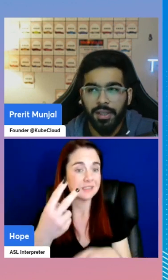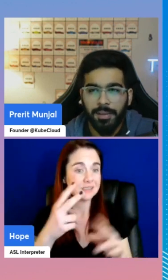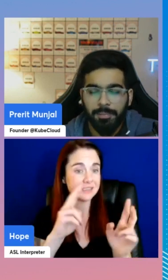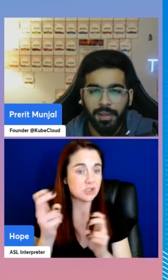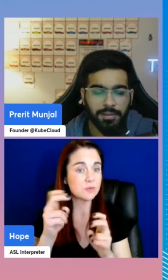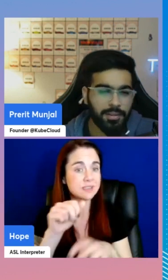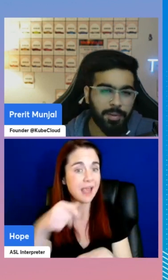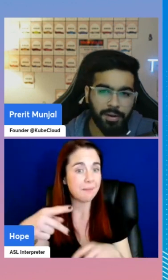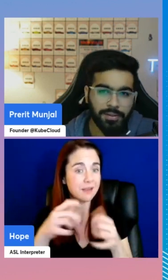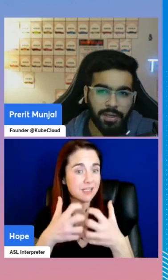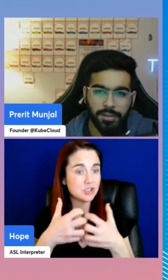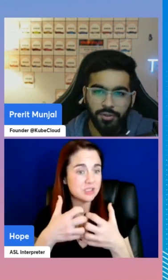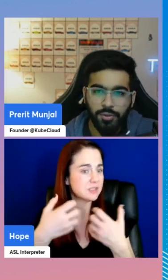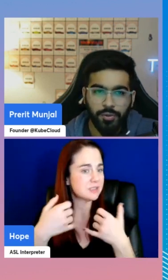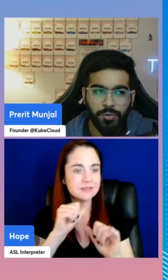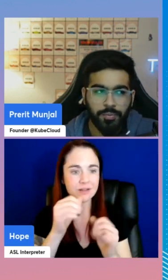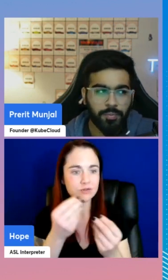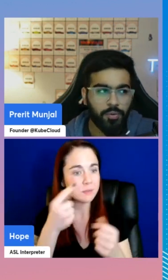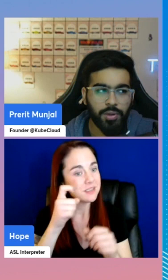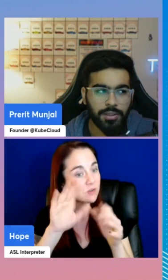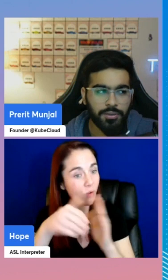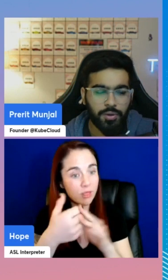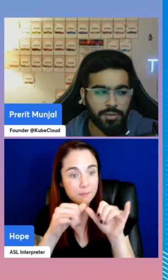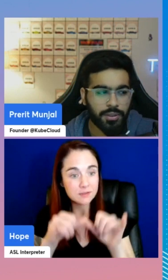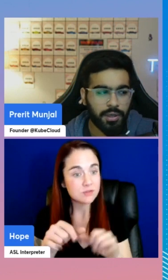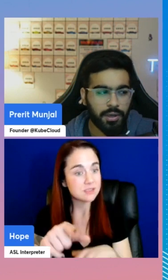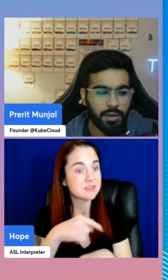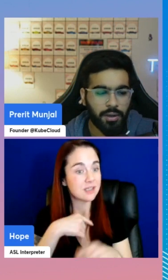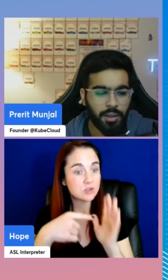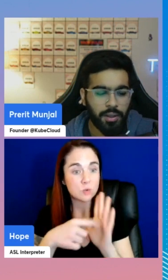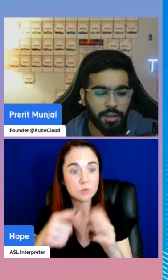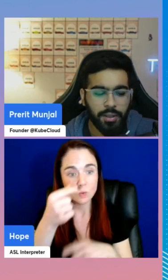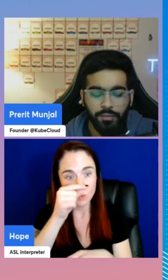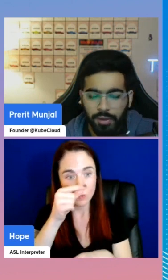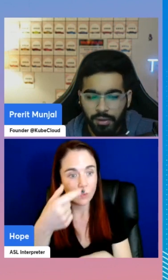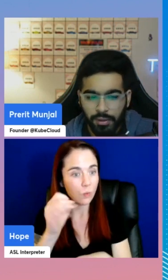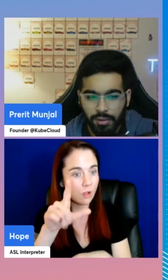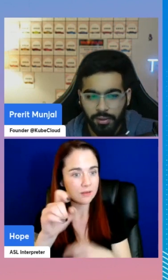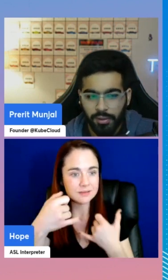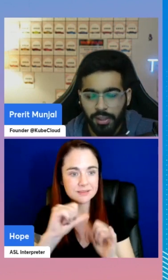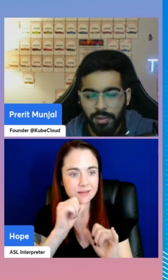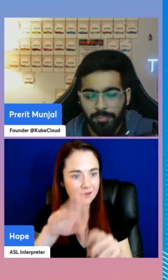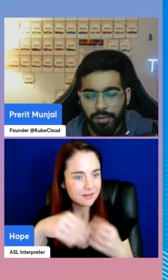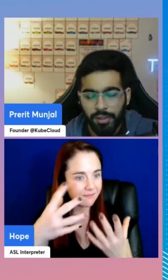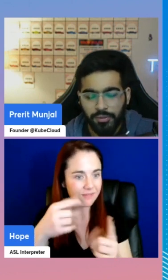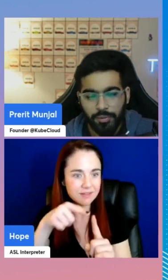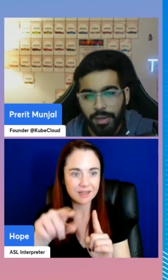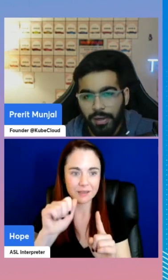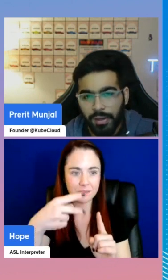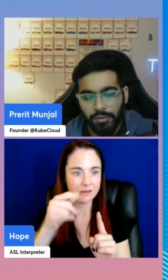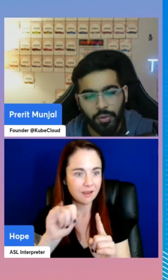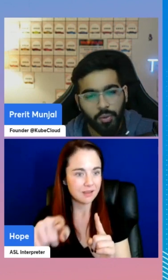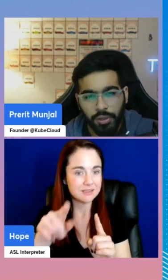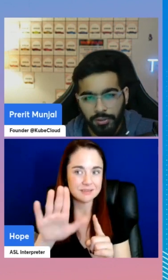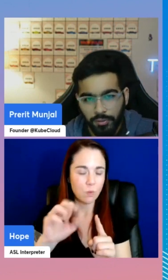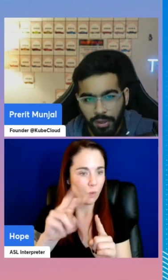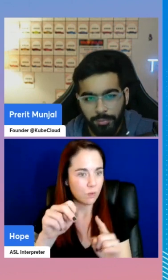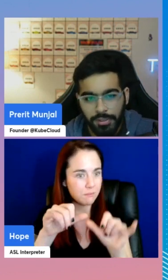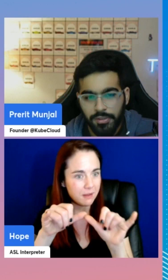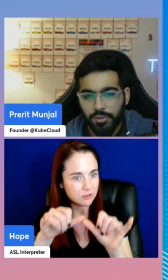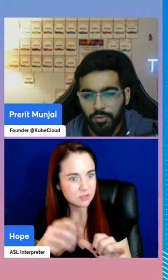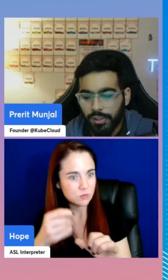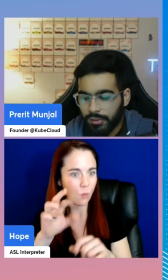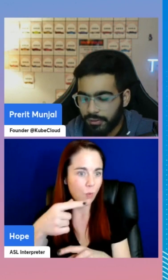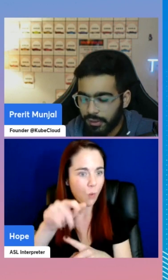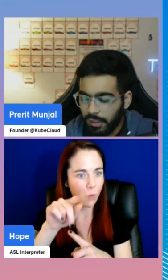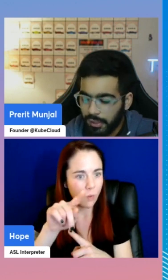because API, the metrics that I showed you, Google has not still given APIs or metrics or quotas for